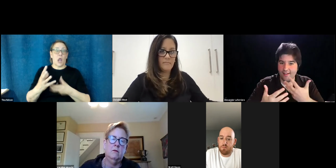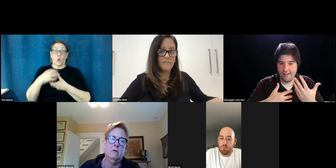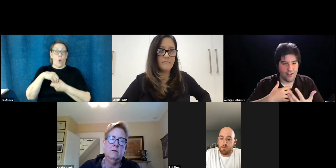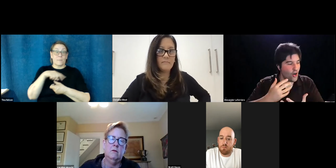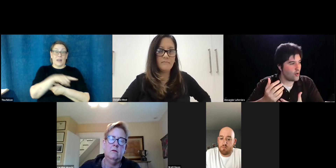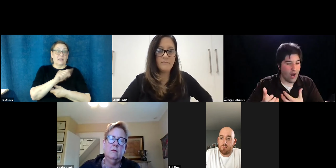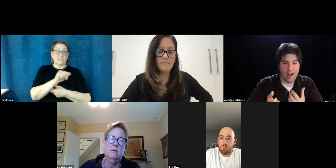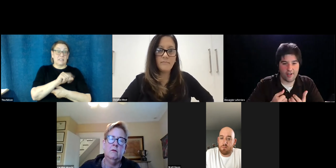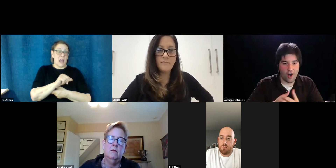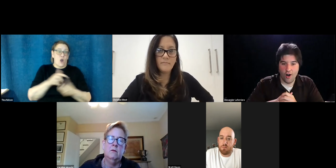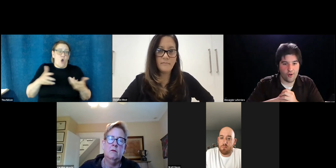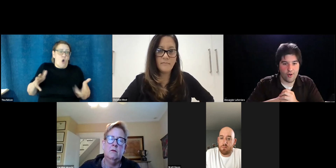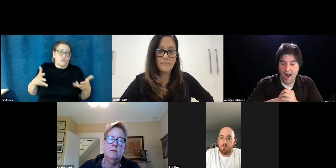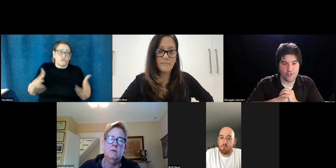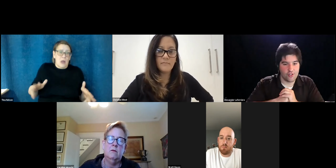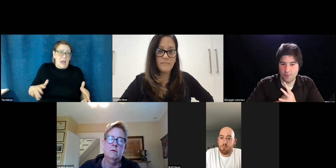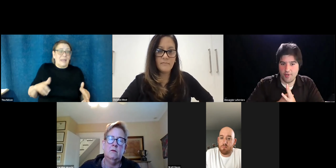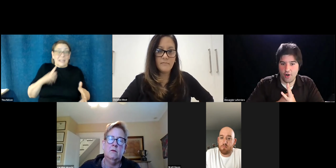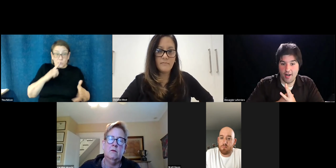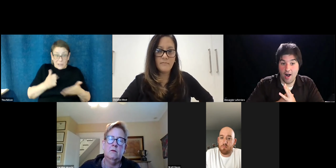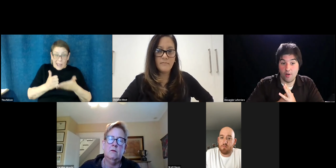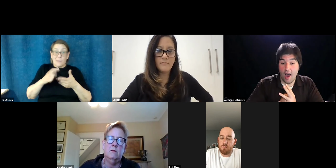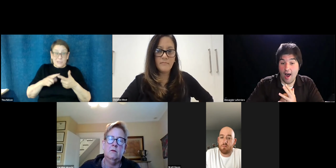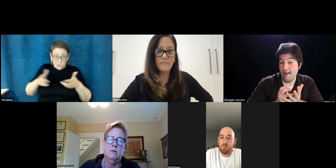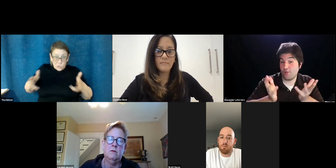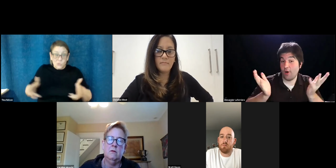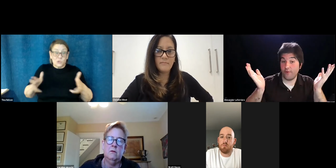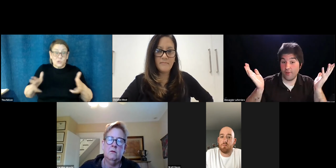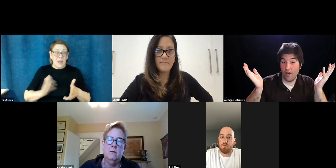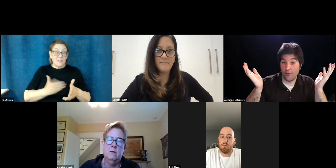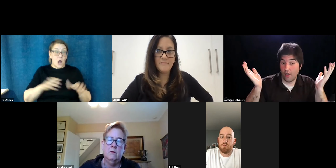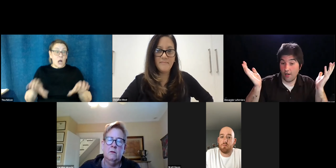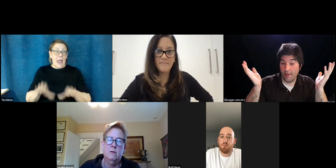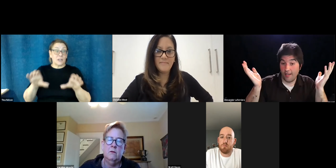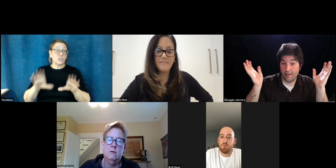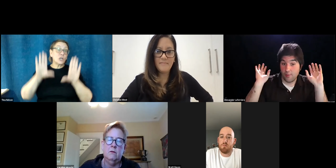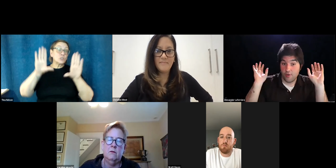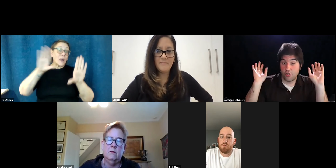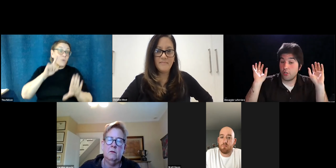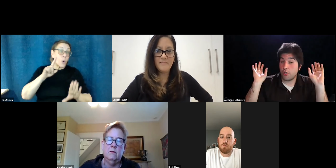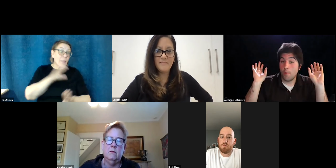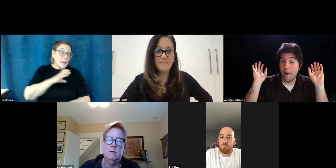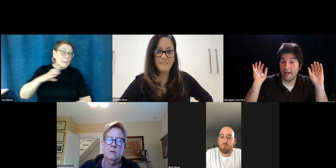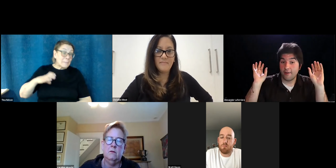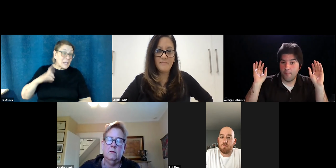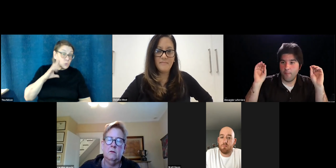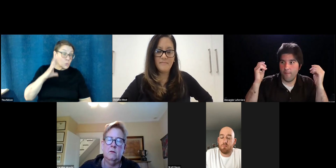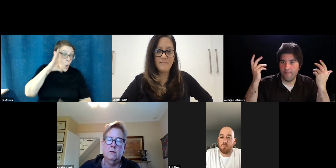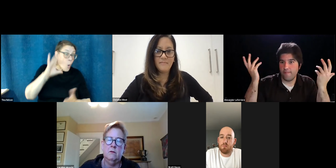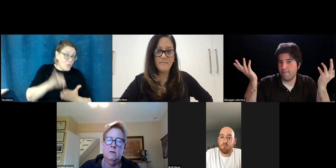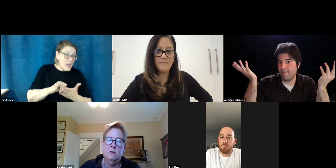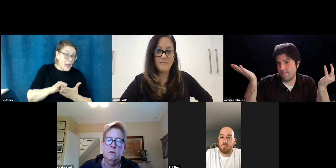driving our actions from here on out. It's great for the healthcare committee and the commission to know about it,